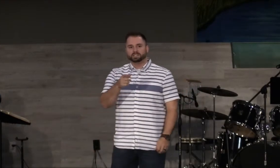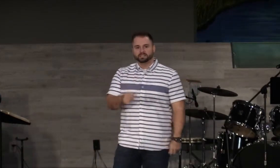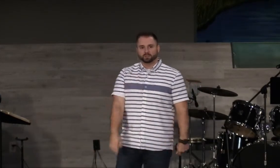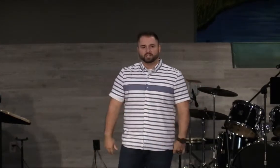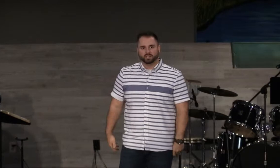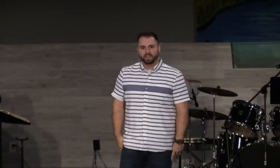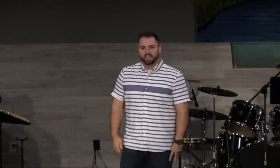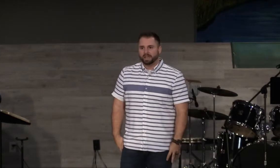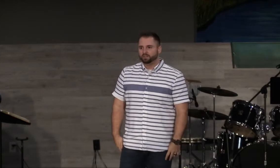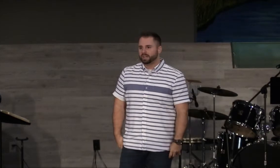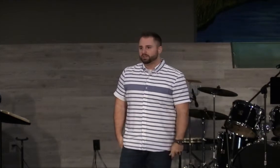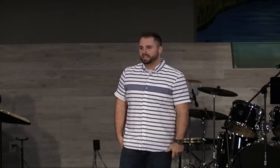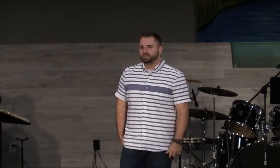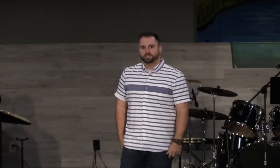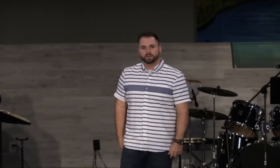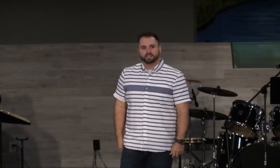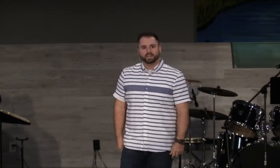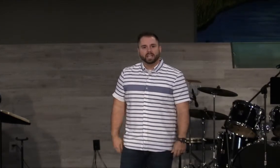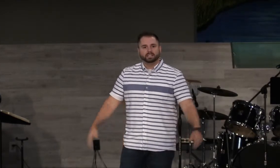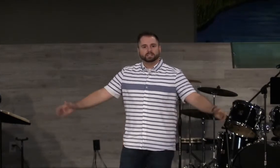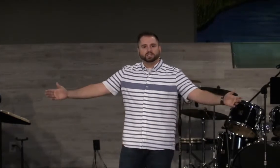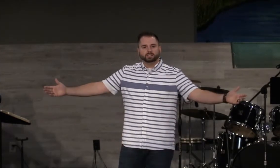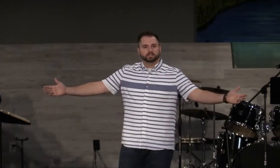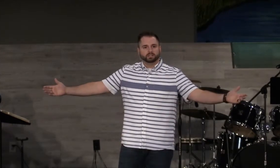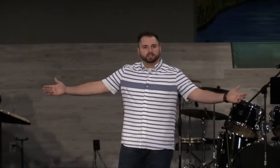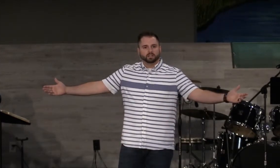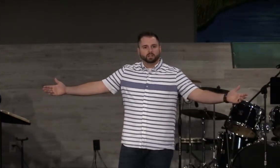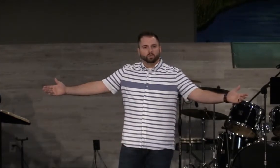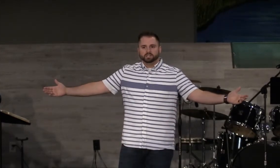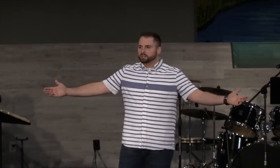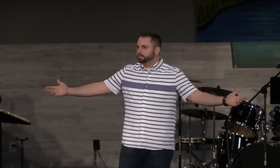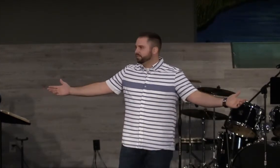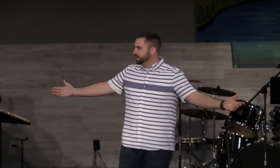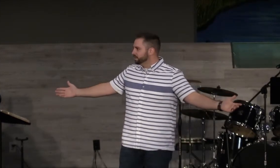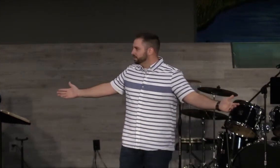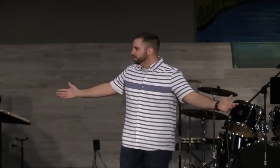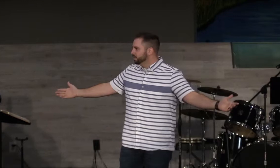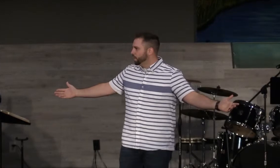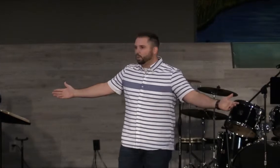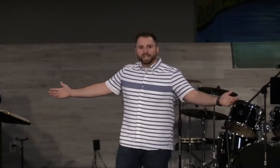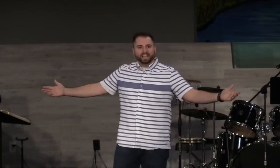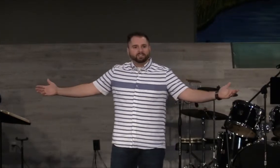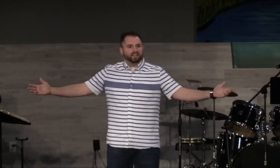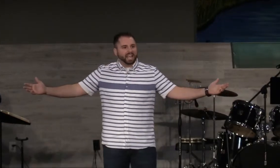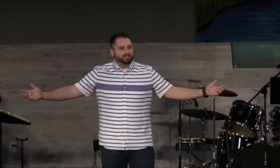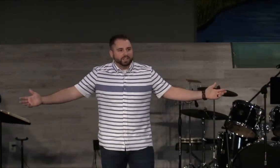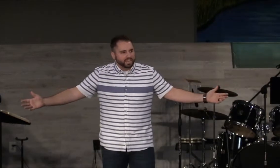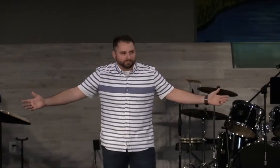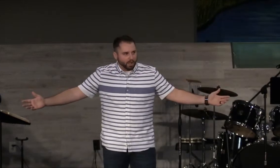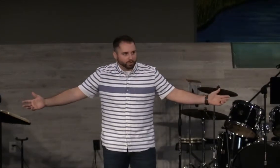And he asks Jesus this question in Matthew chapter 19, verse 27. He says, "Jesus, what is there going to be for us? We have